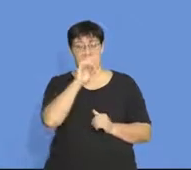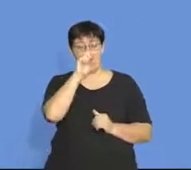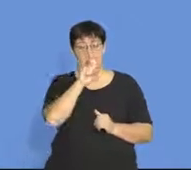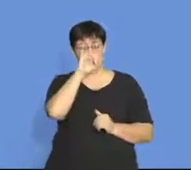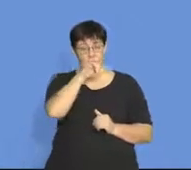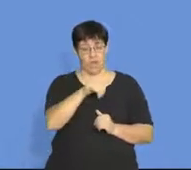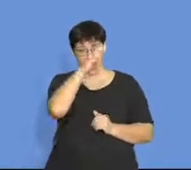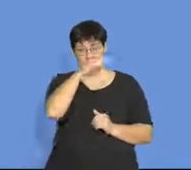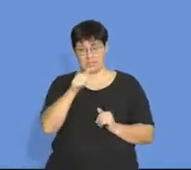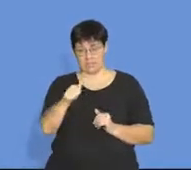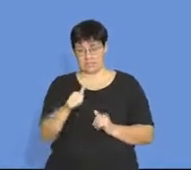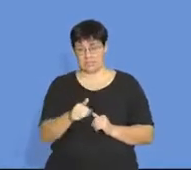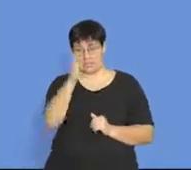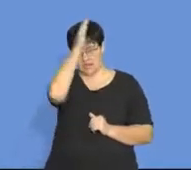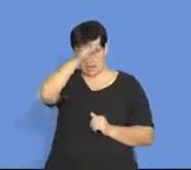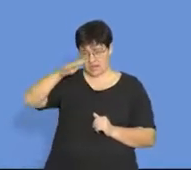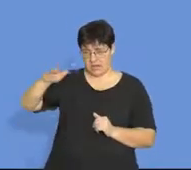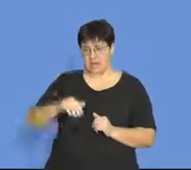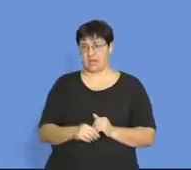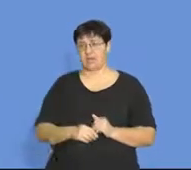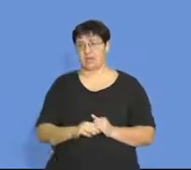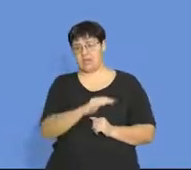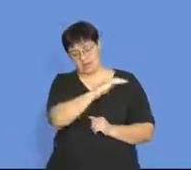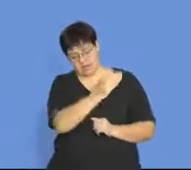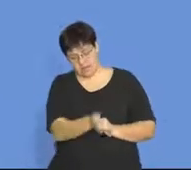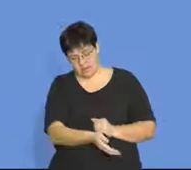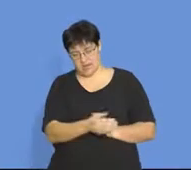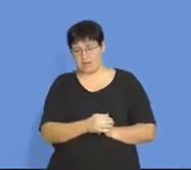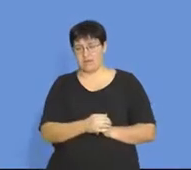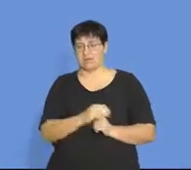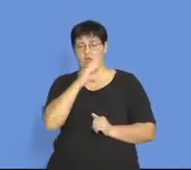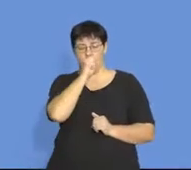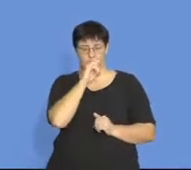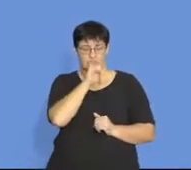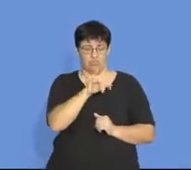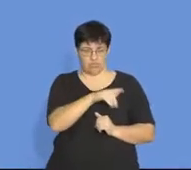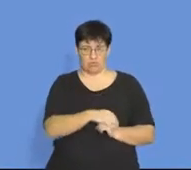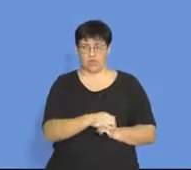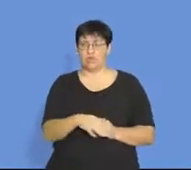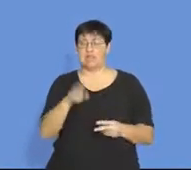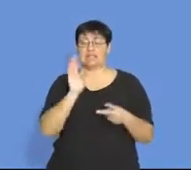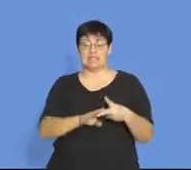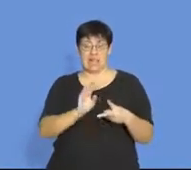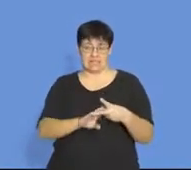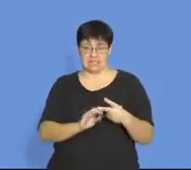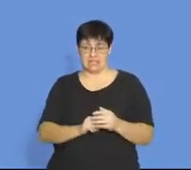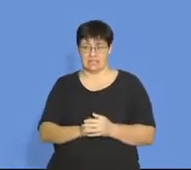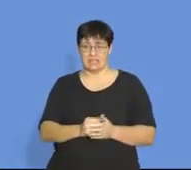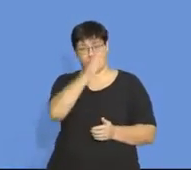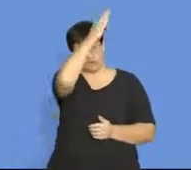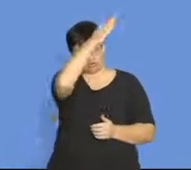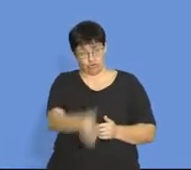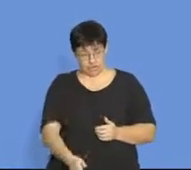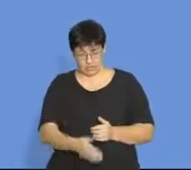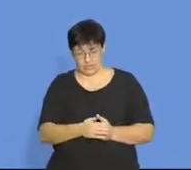equation, xy equal to 6, will be this one here, the one that is like orange or yellow. And then the